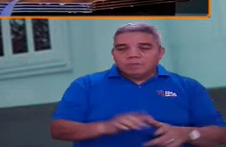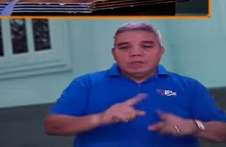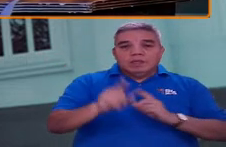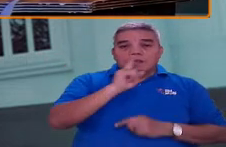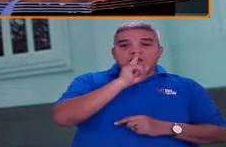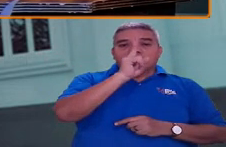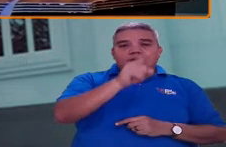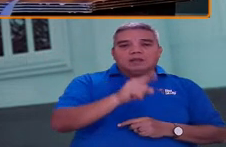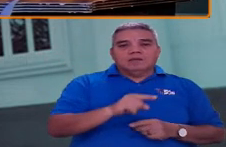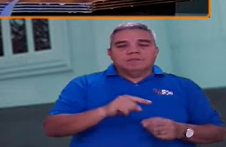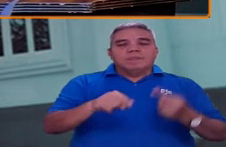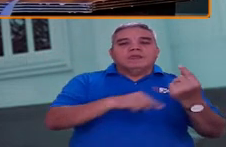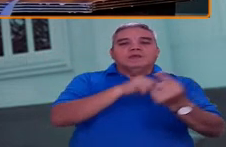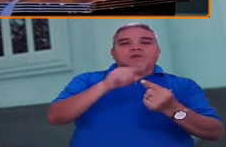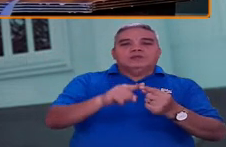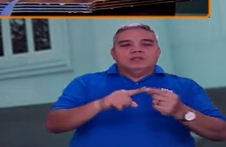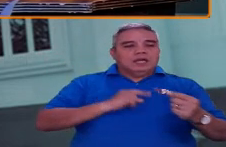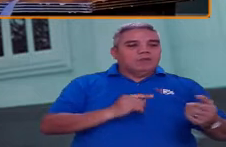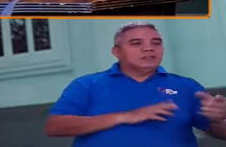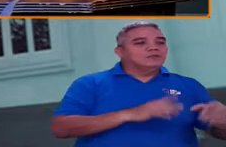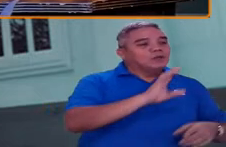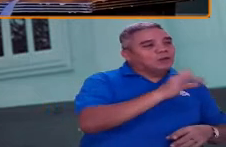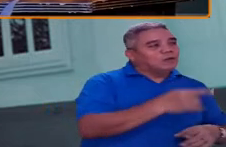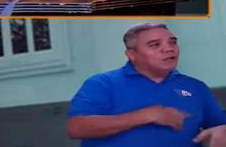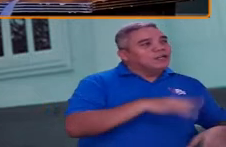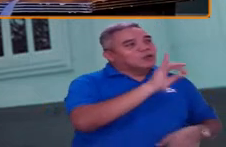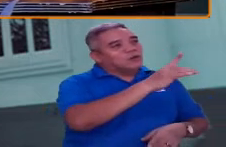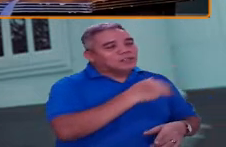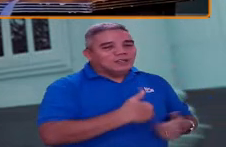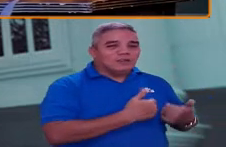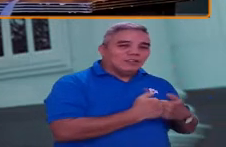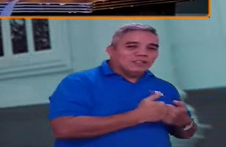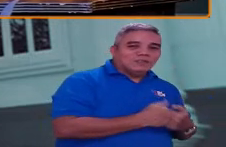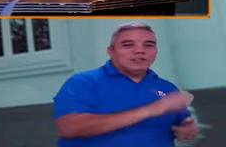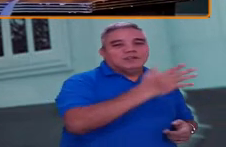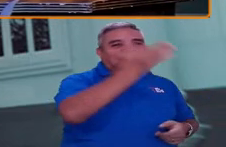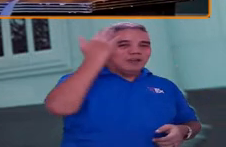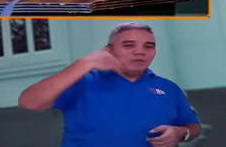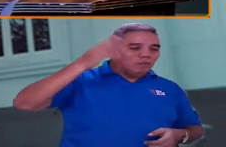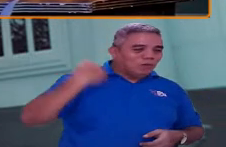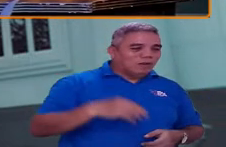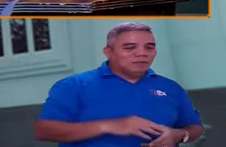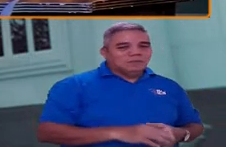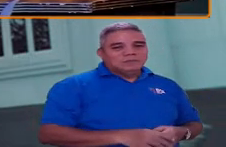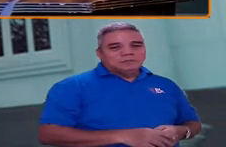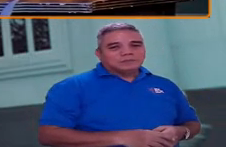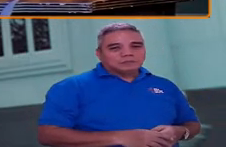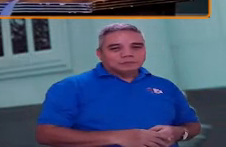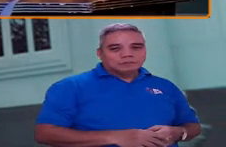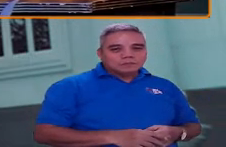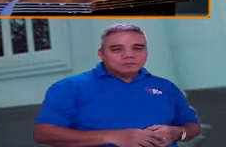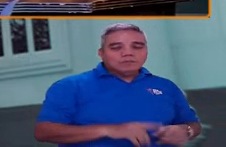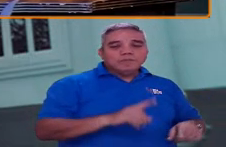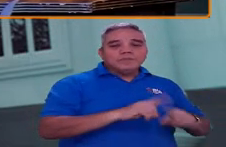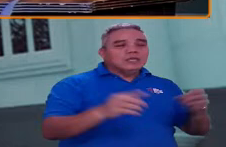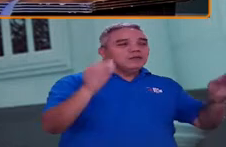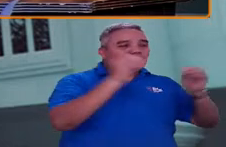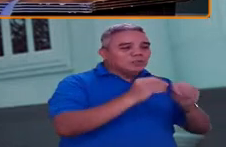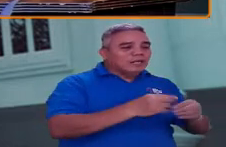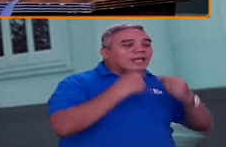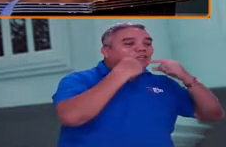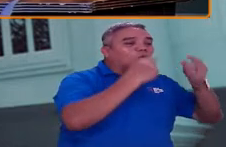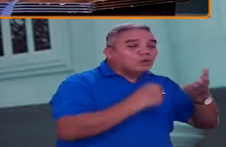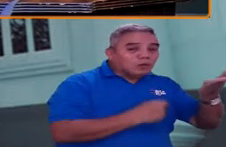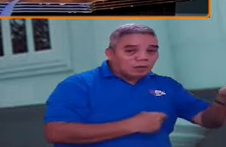fact, when I was courting my wife, this is one of the things I already in advance told